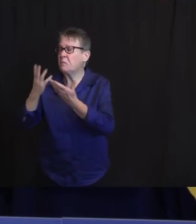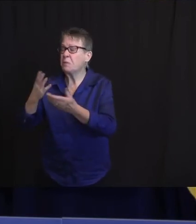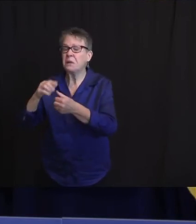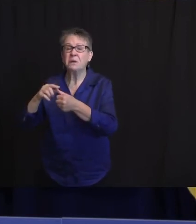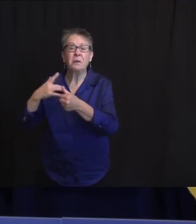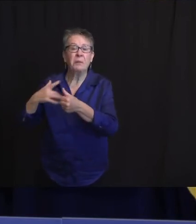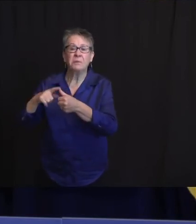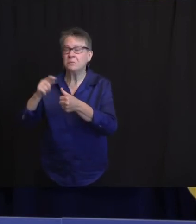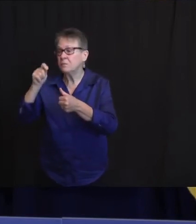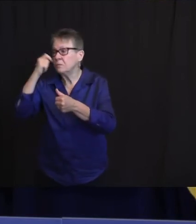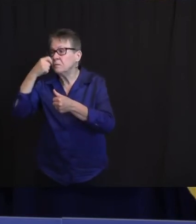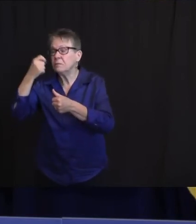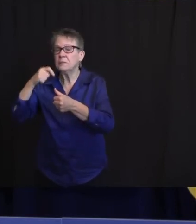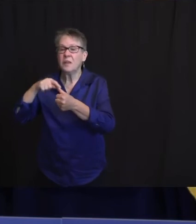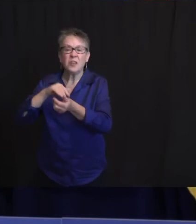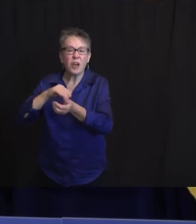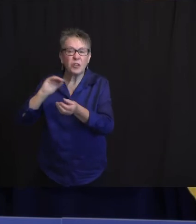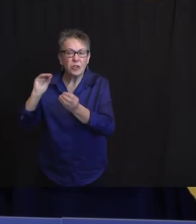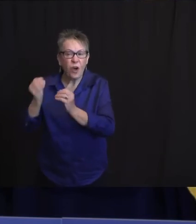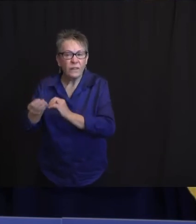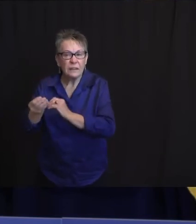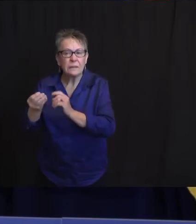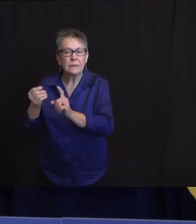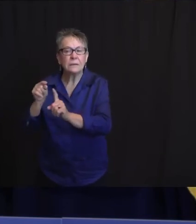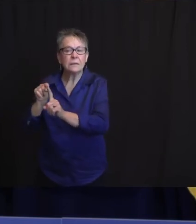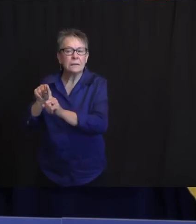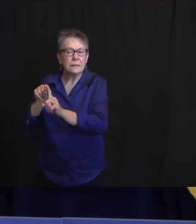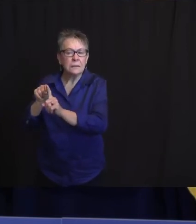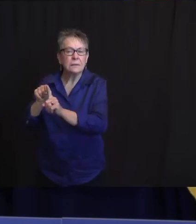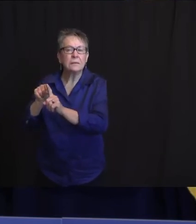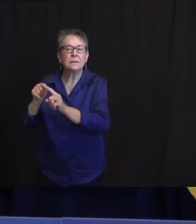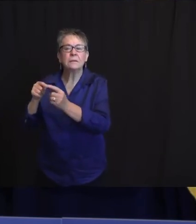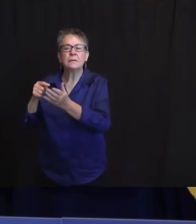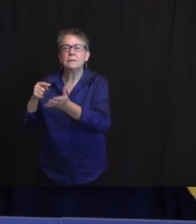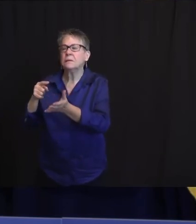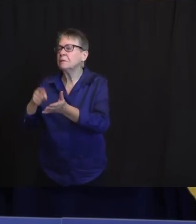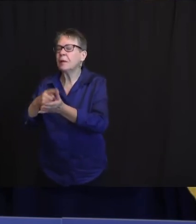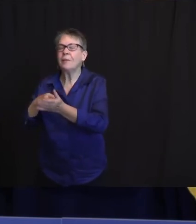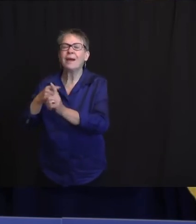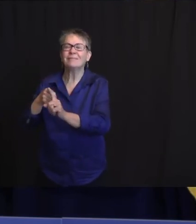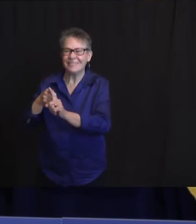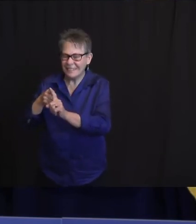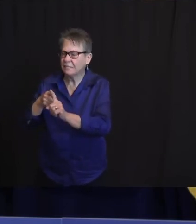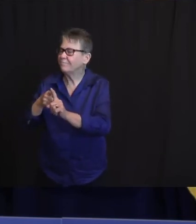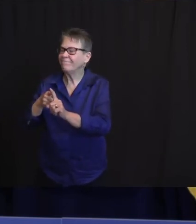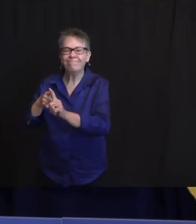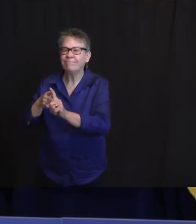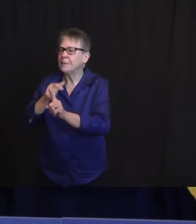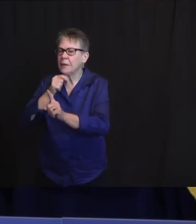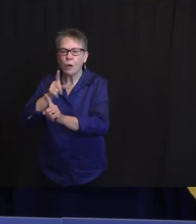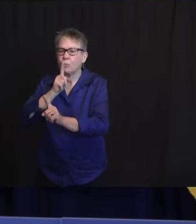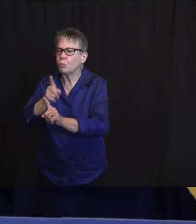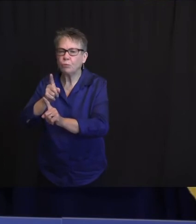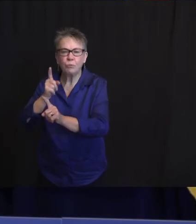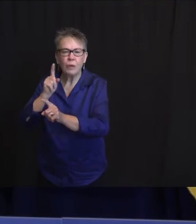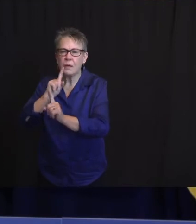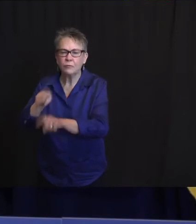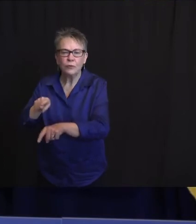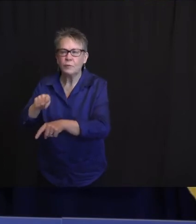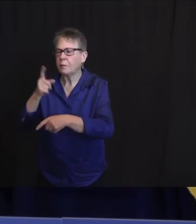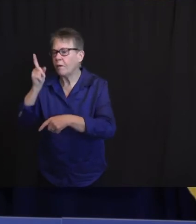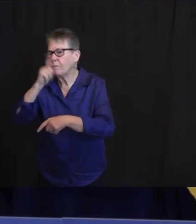less sensitive than the molecular test. There needs to be more virus present before the test will turn positive. But